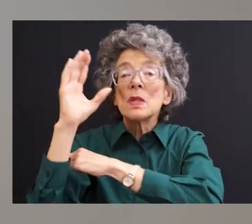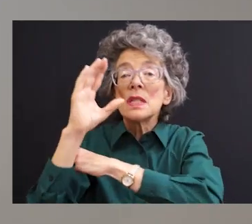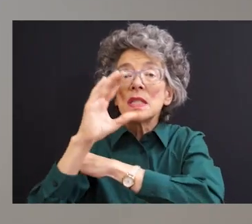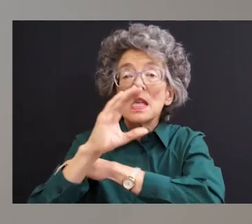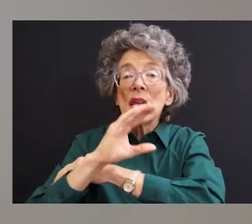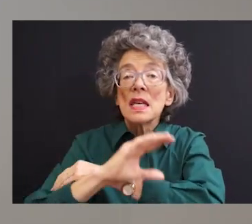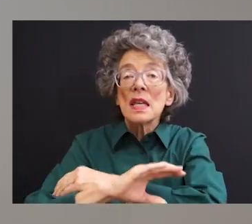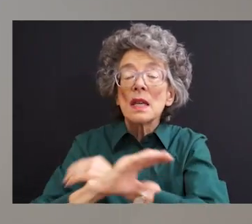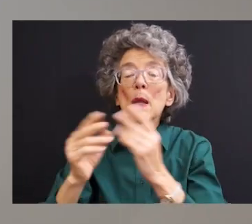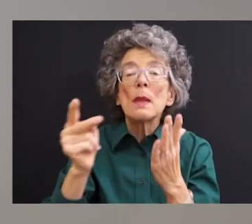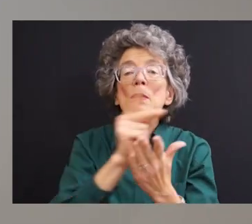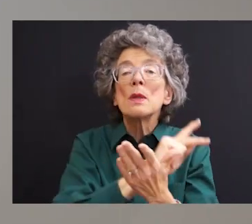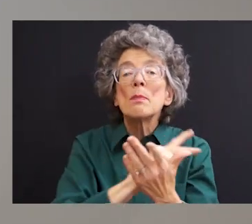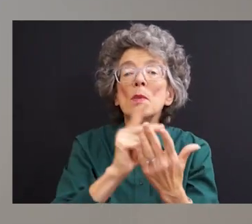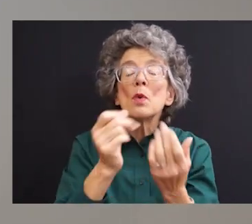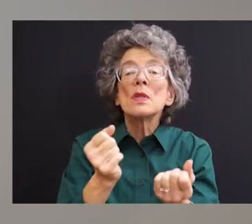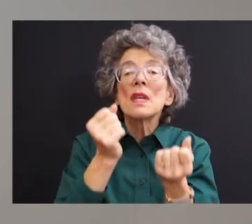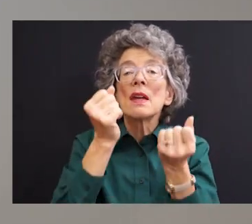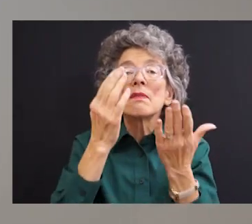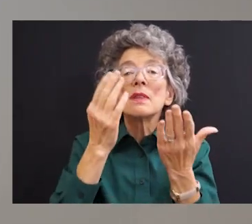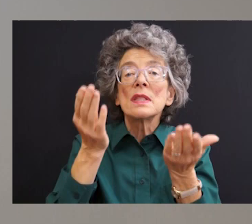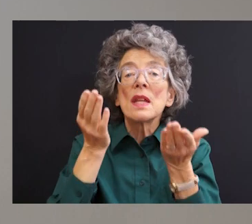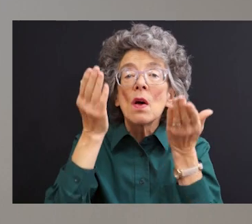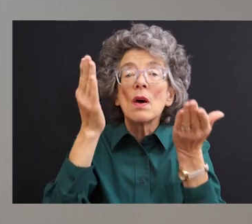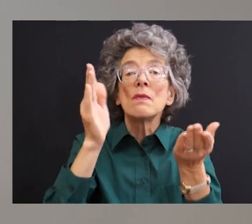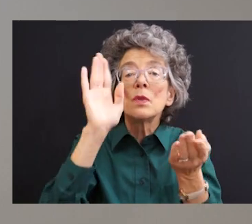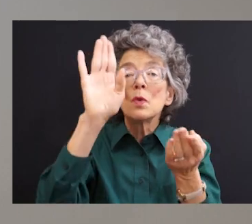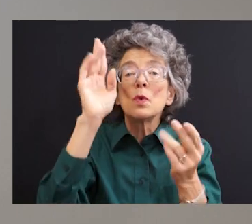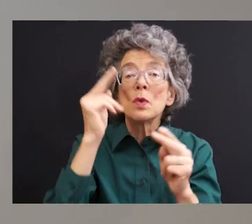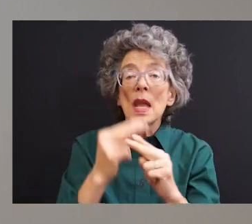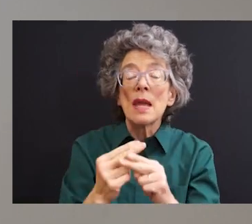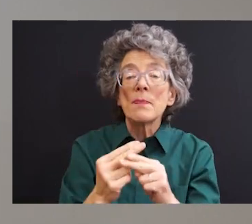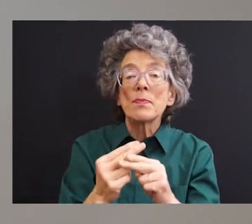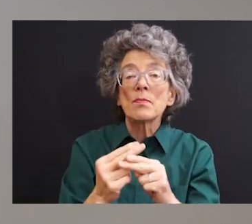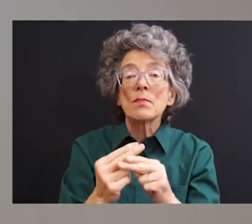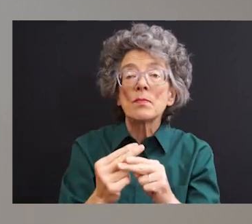setting, a pure sacrifice may be offered to your name.